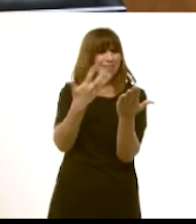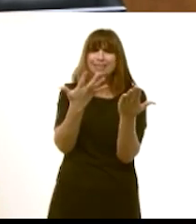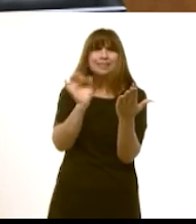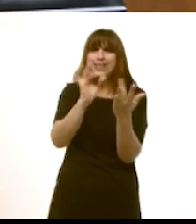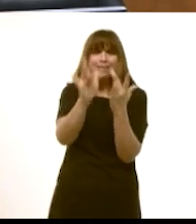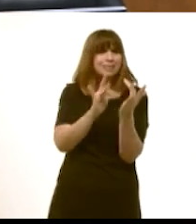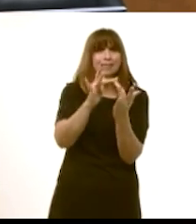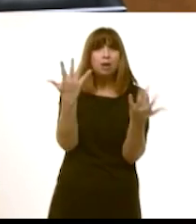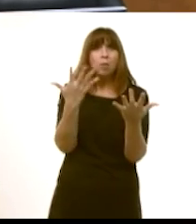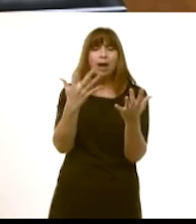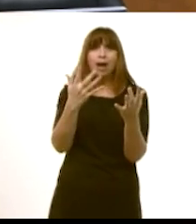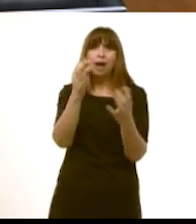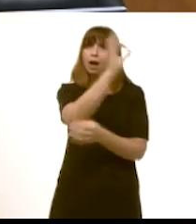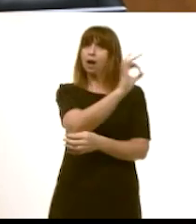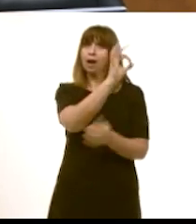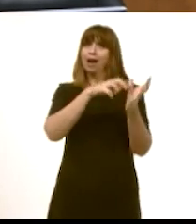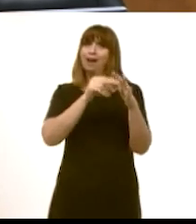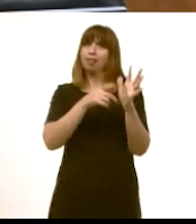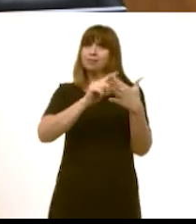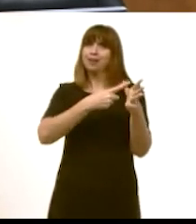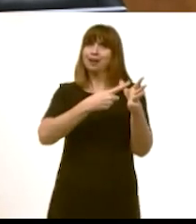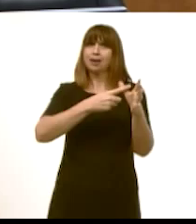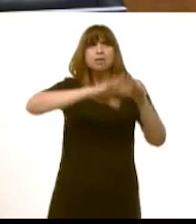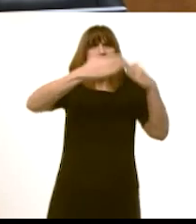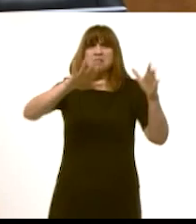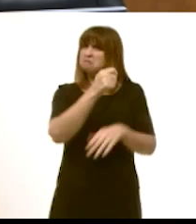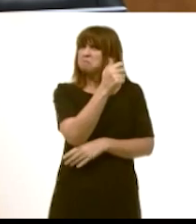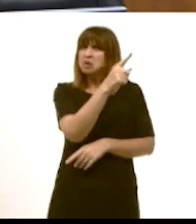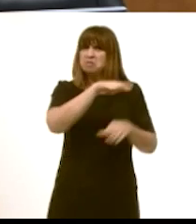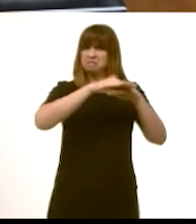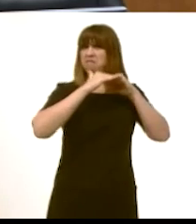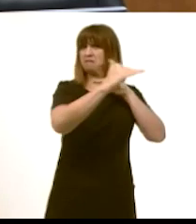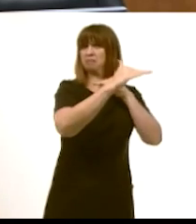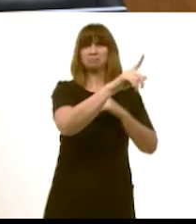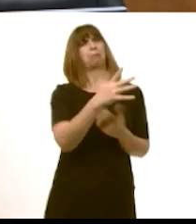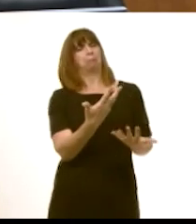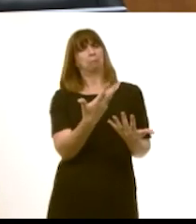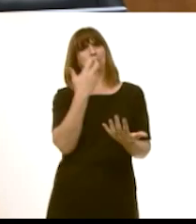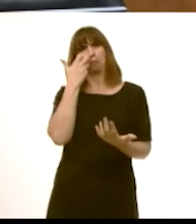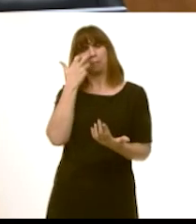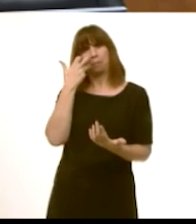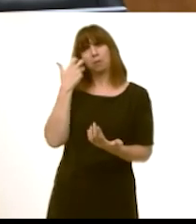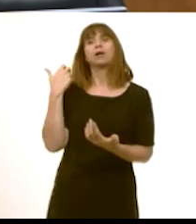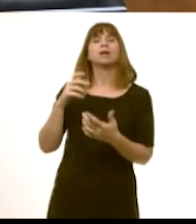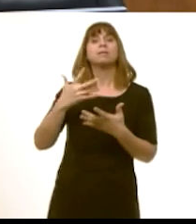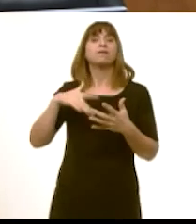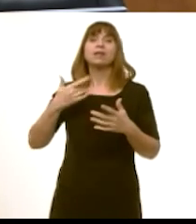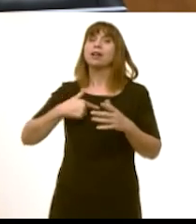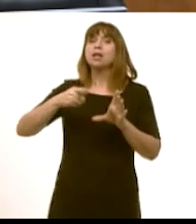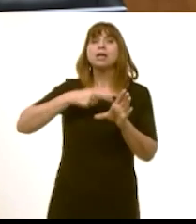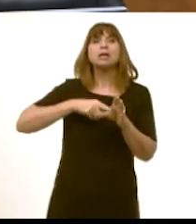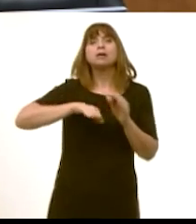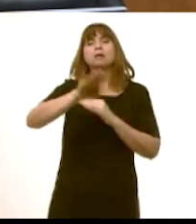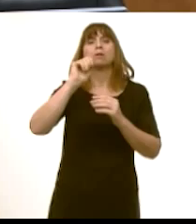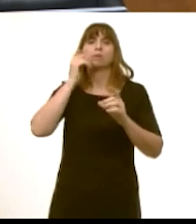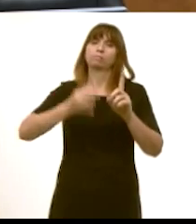which is mainly flat. And it's not acceptable that should continue to be the case in years to come. We do